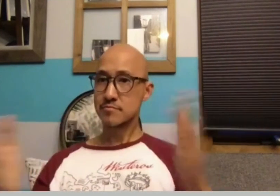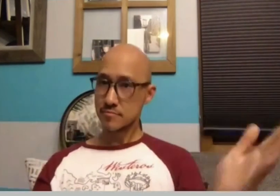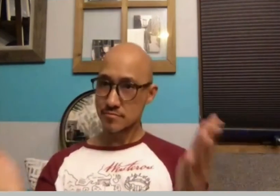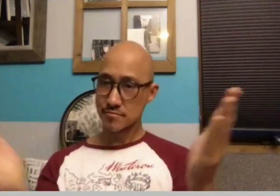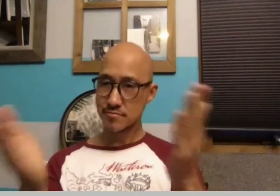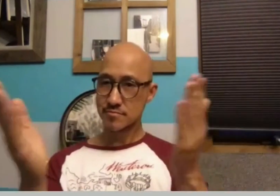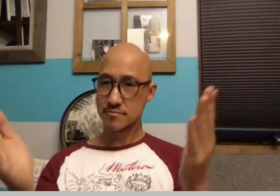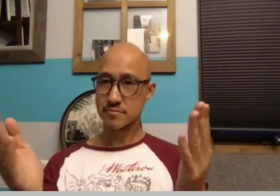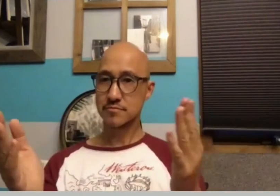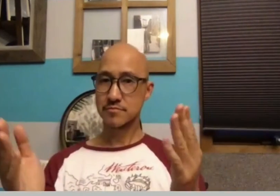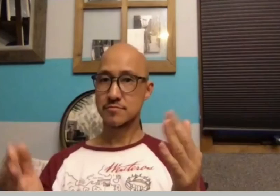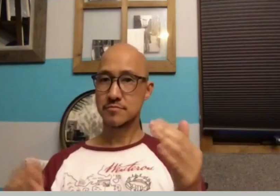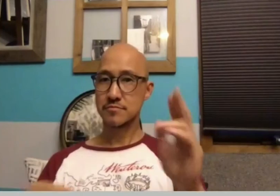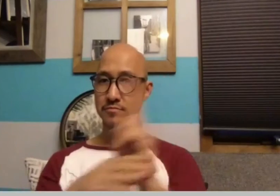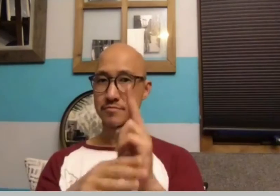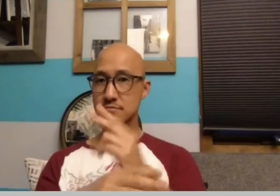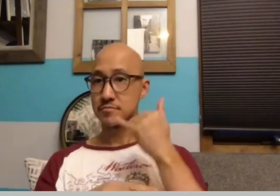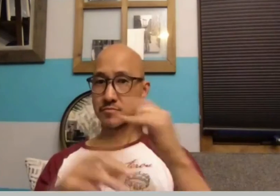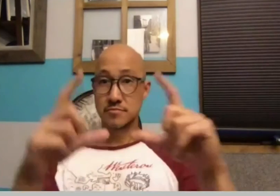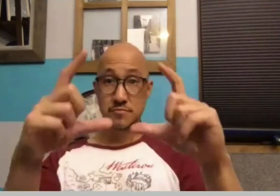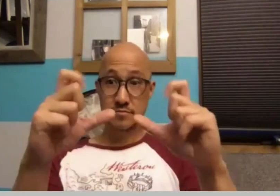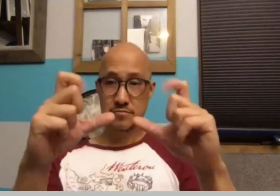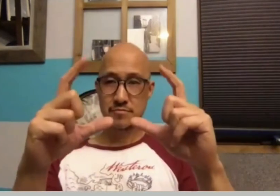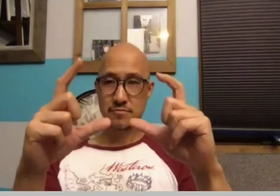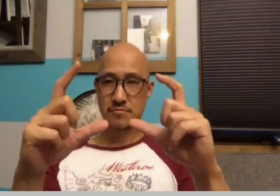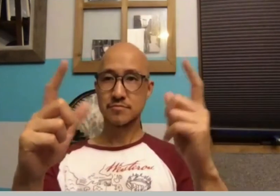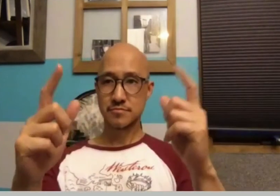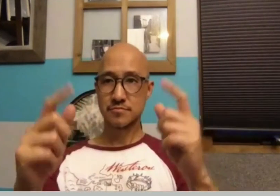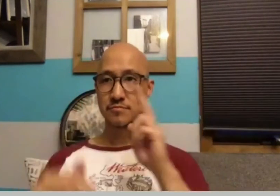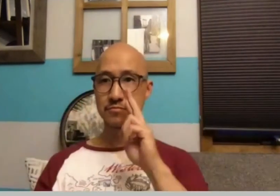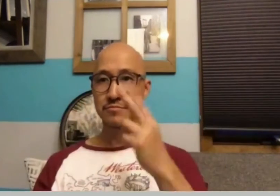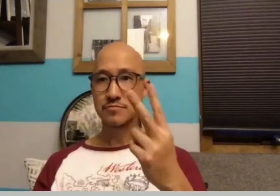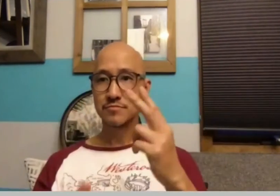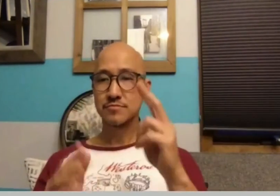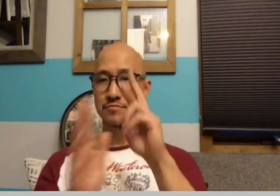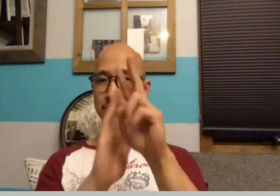and check out that video as we head into the exile. And thank you very much for giving me time today.